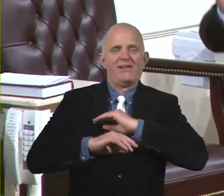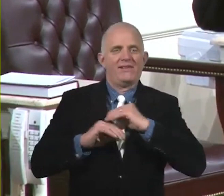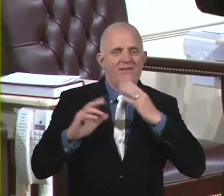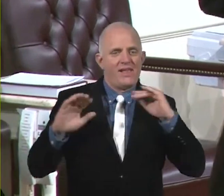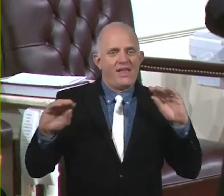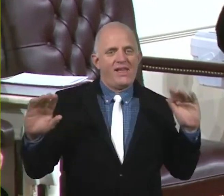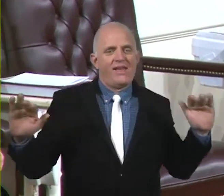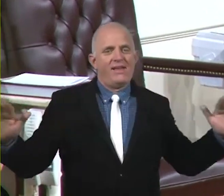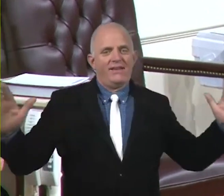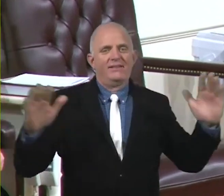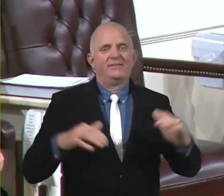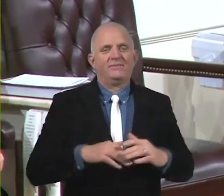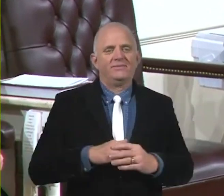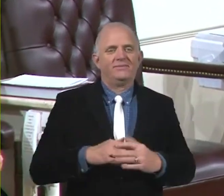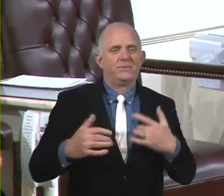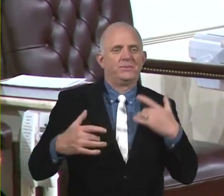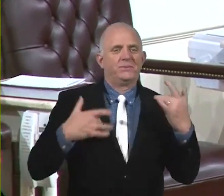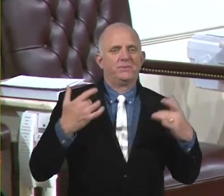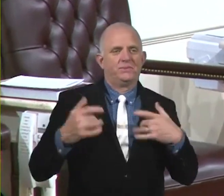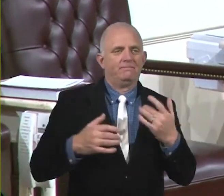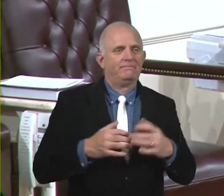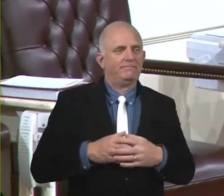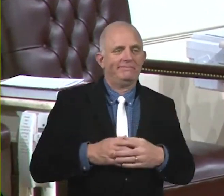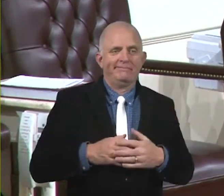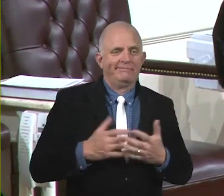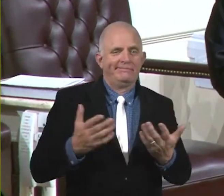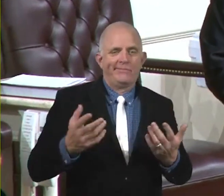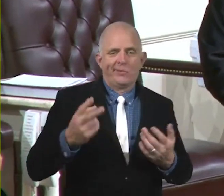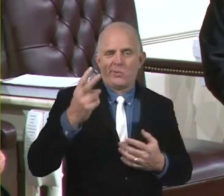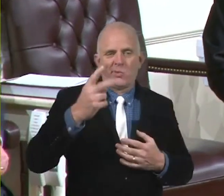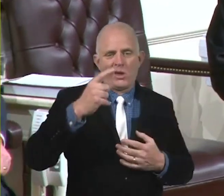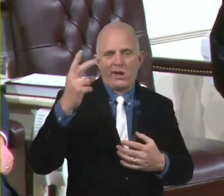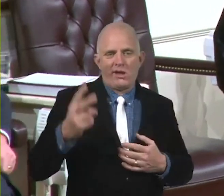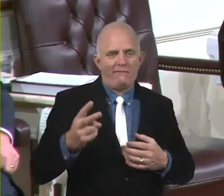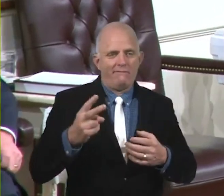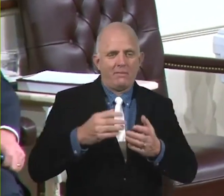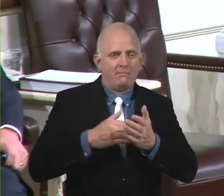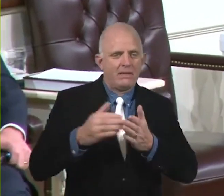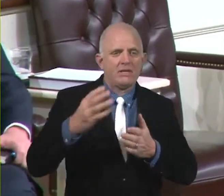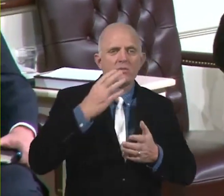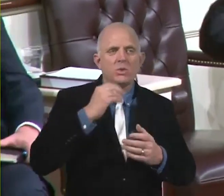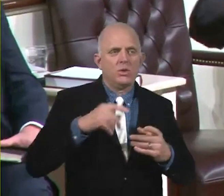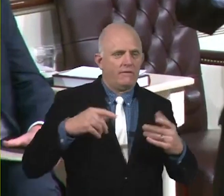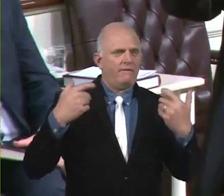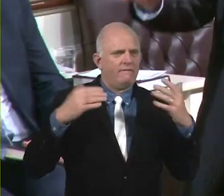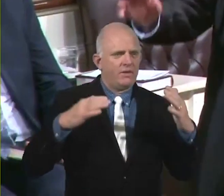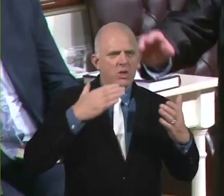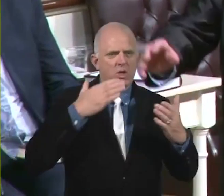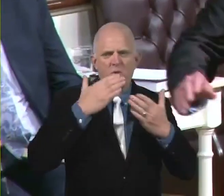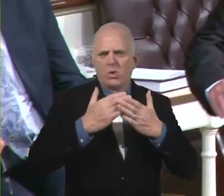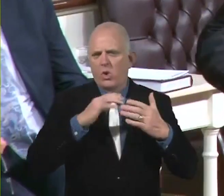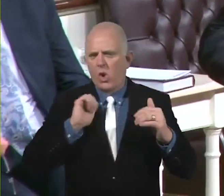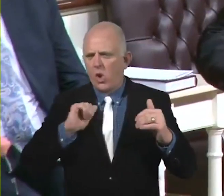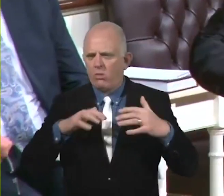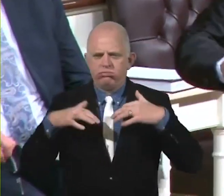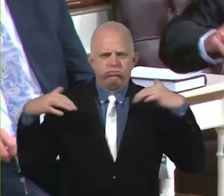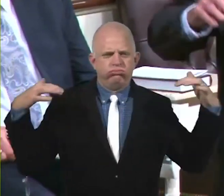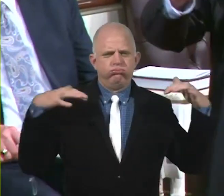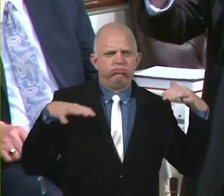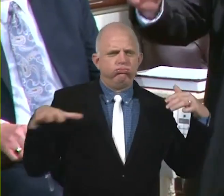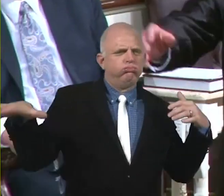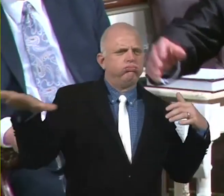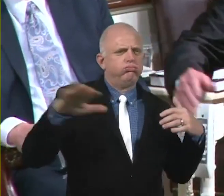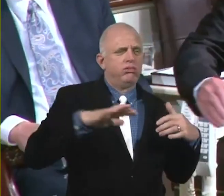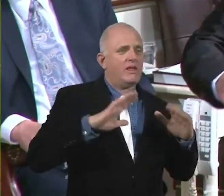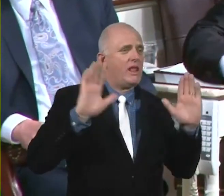And as far back as 2.5 million Jews, that's a pretty good crowd. And then they'd cry back until it reached the